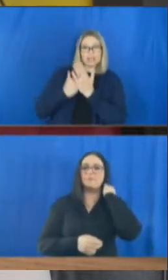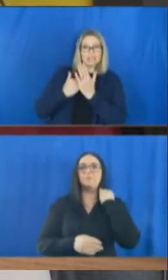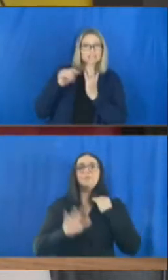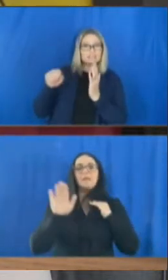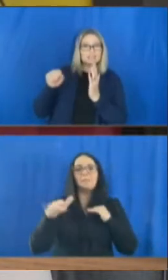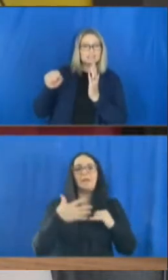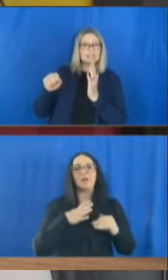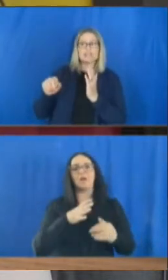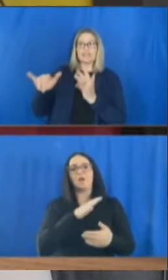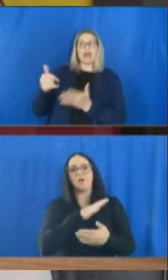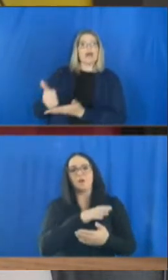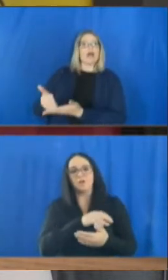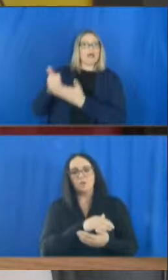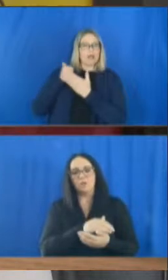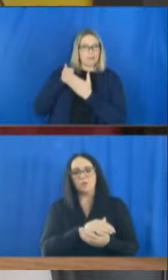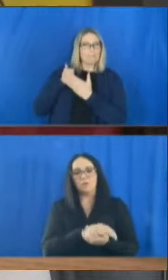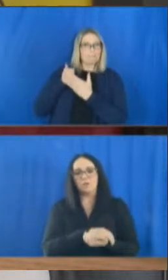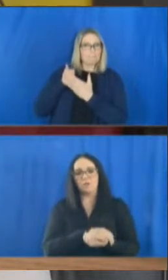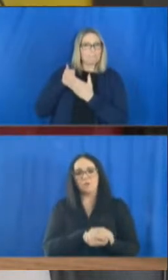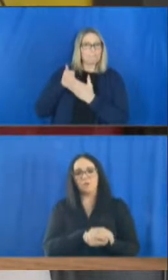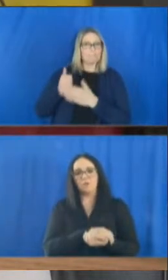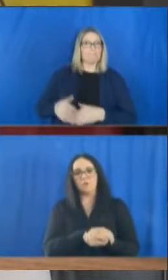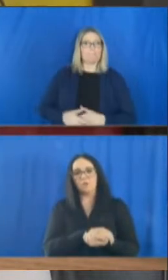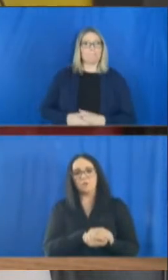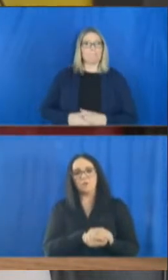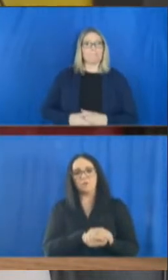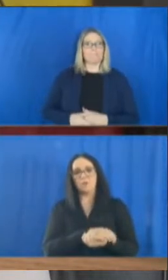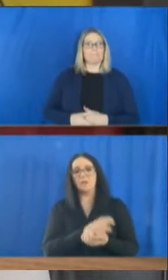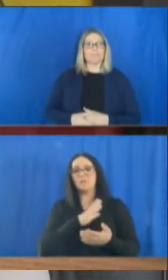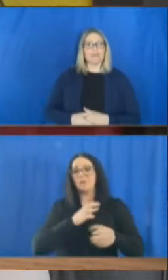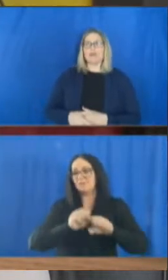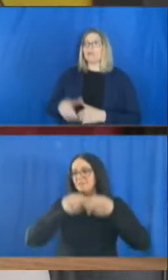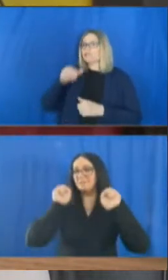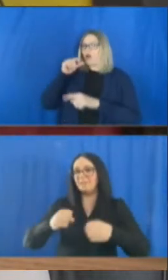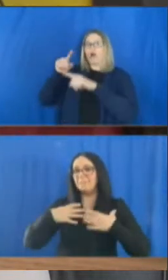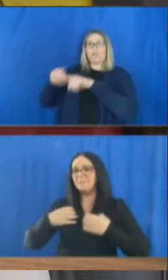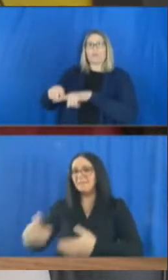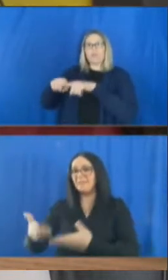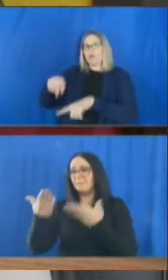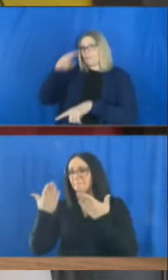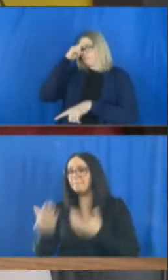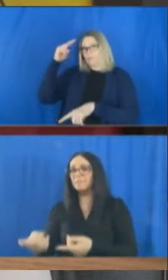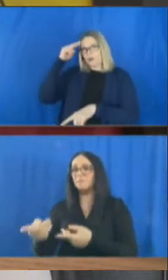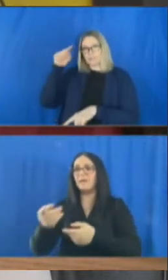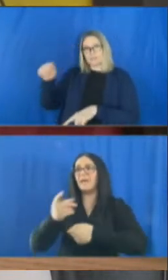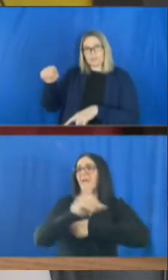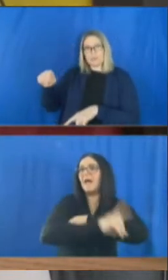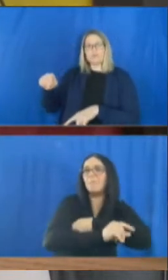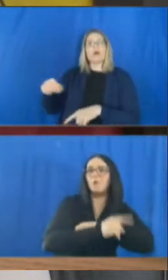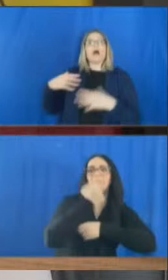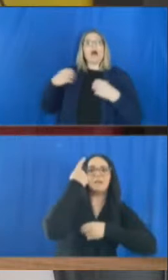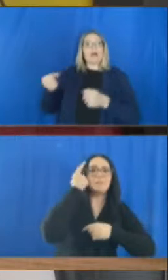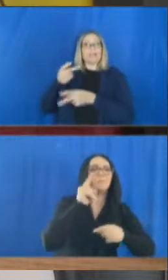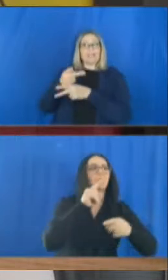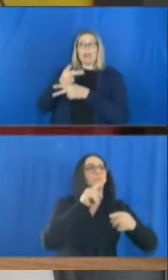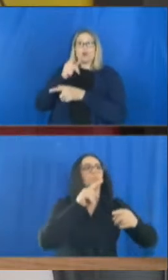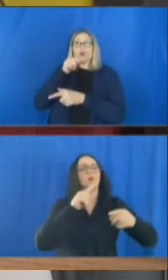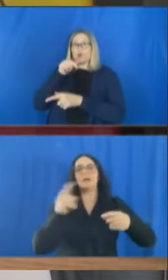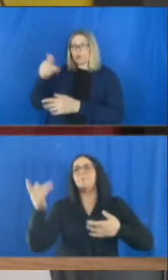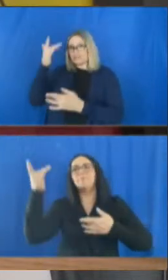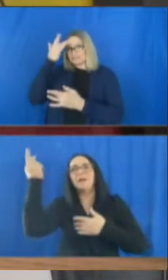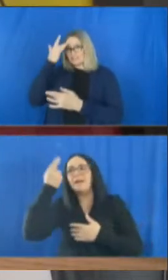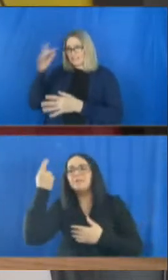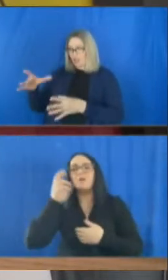accomplished all the goals we set out to do, and that's what gave us the confidence to be able to go early, knowing that if